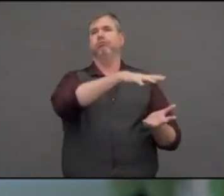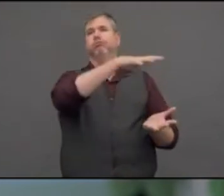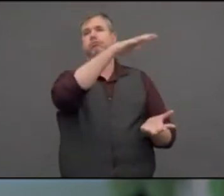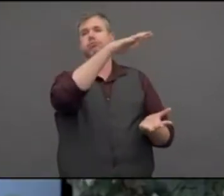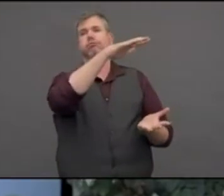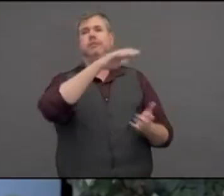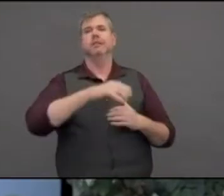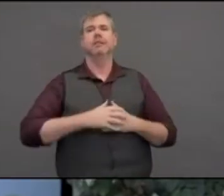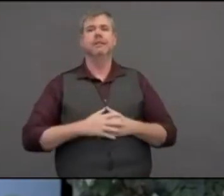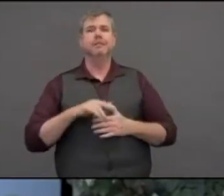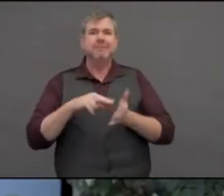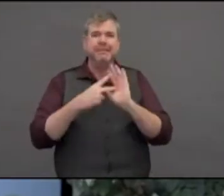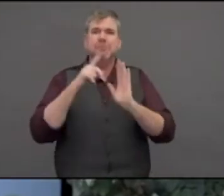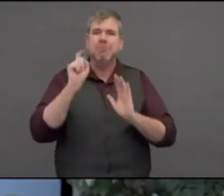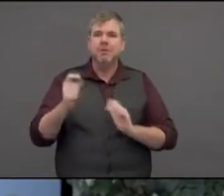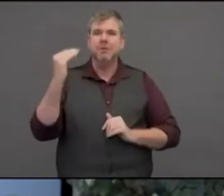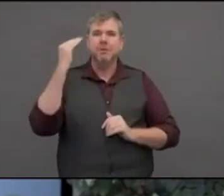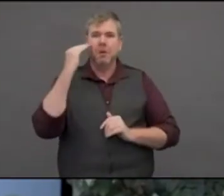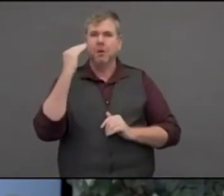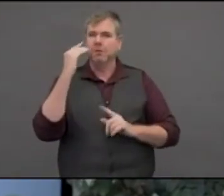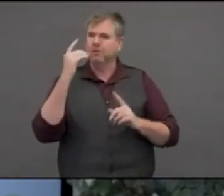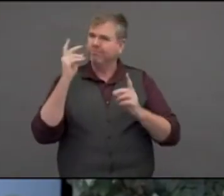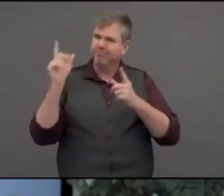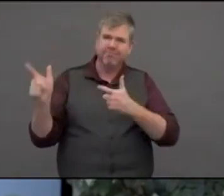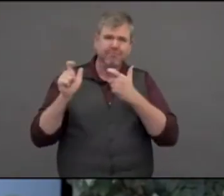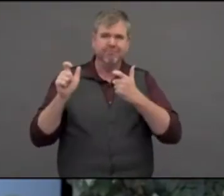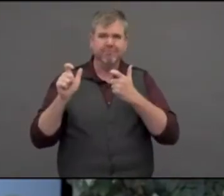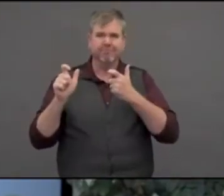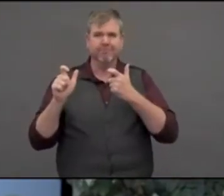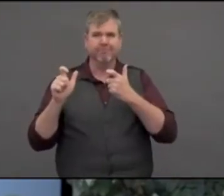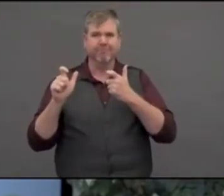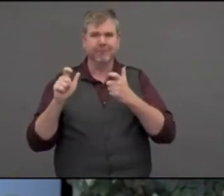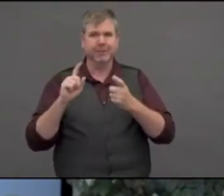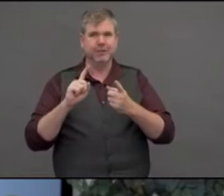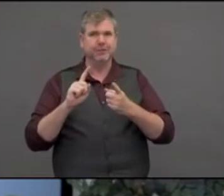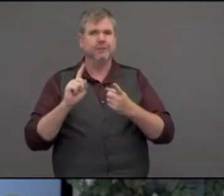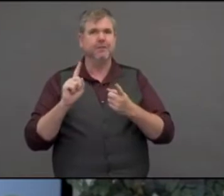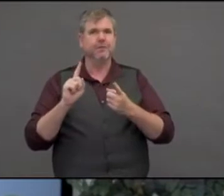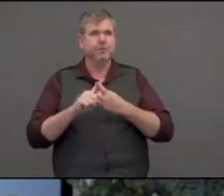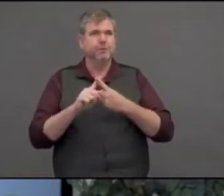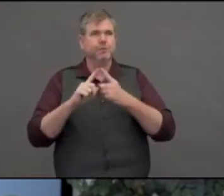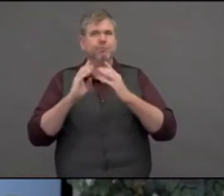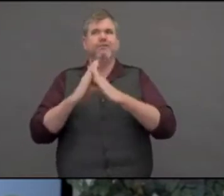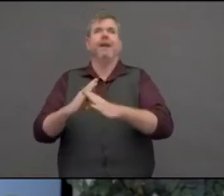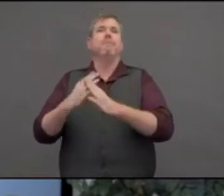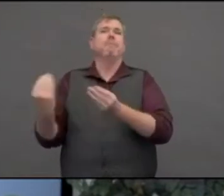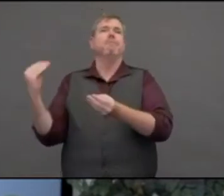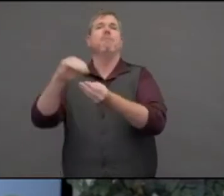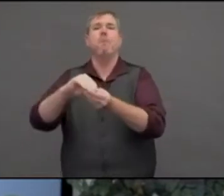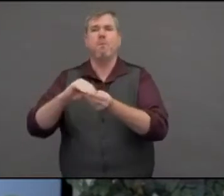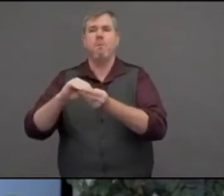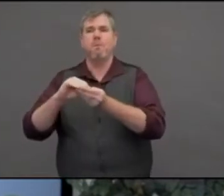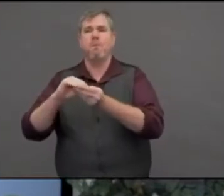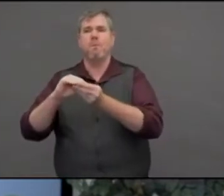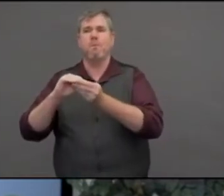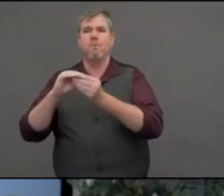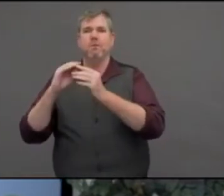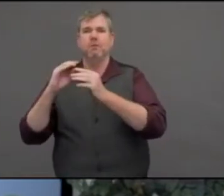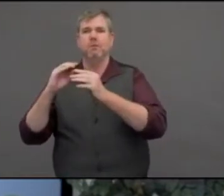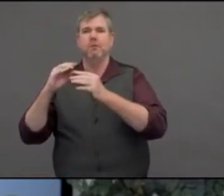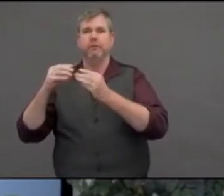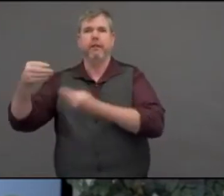transmission. So for viewers out there, let's say that one of them goes to Kaiser or Sutter, and for